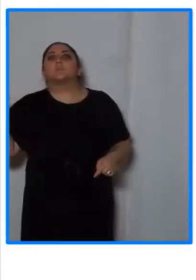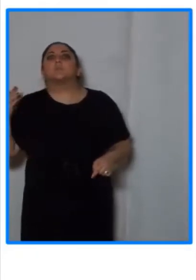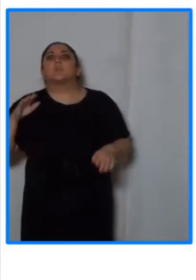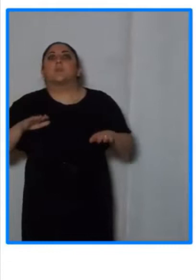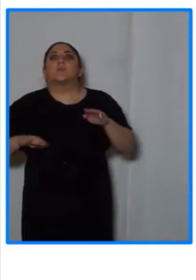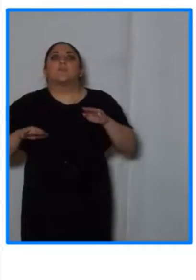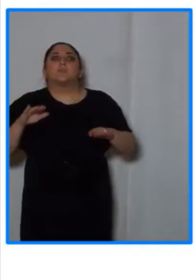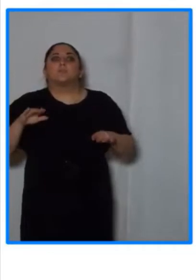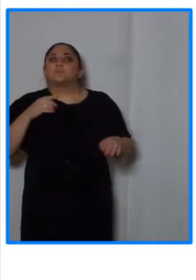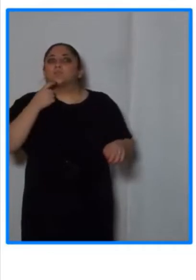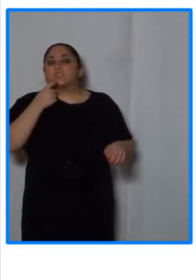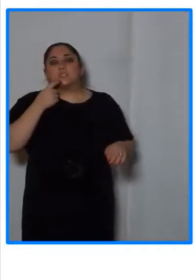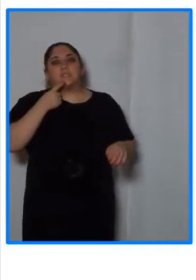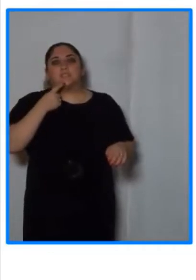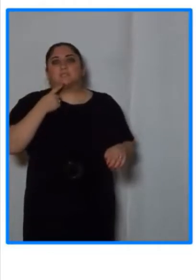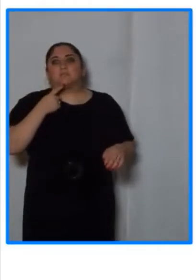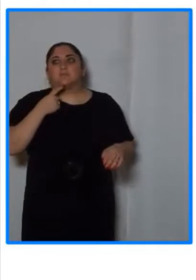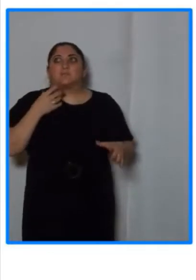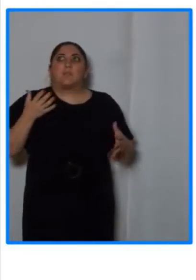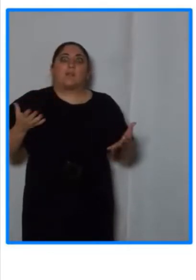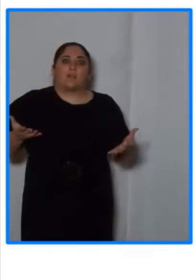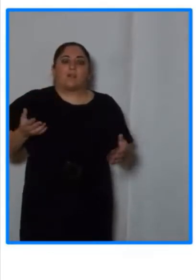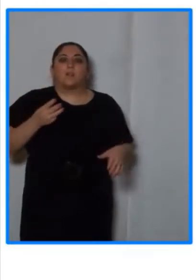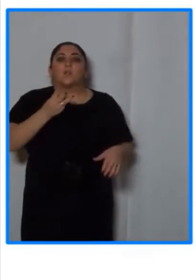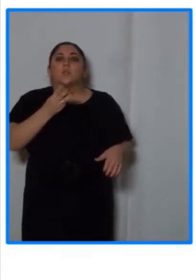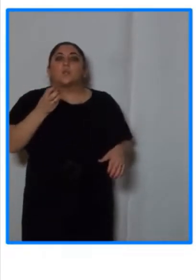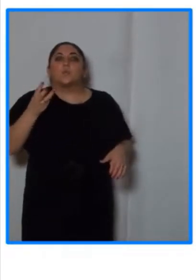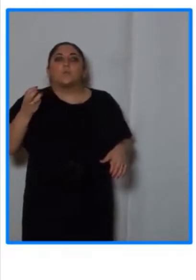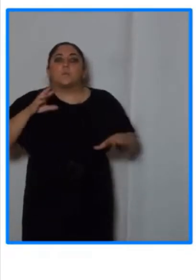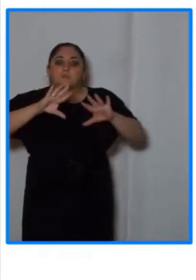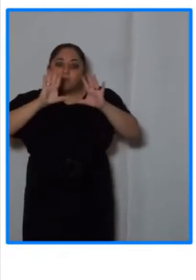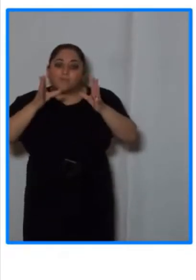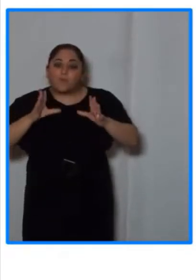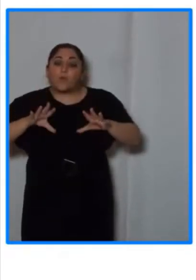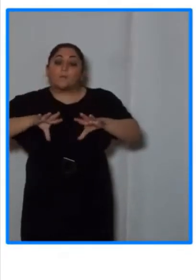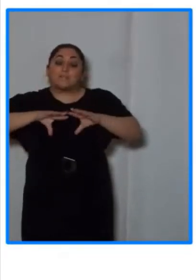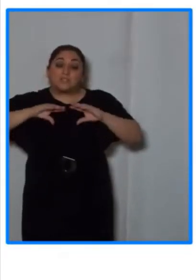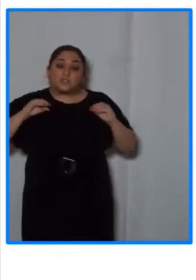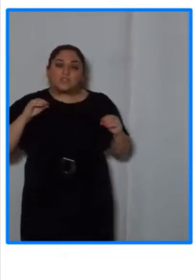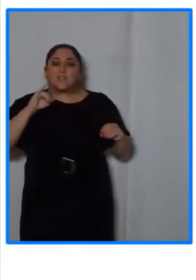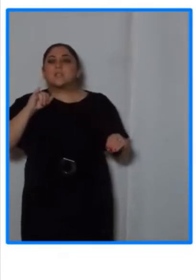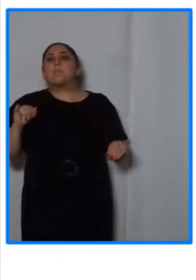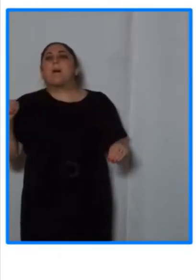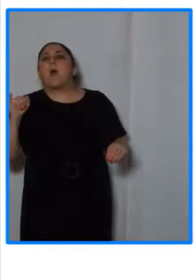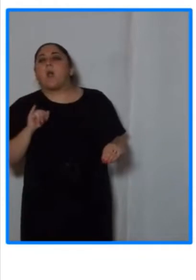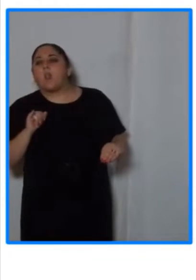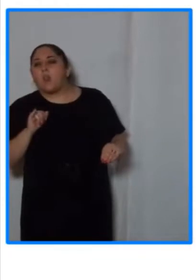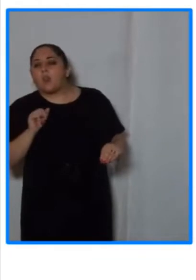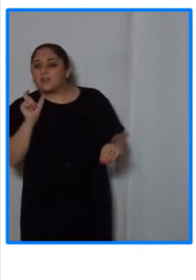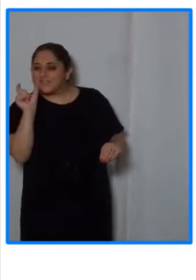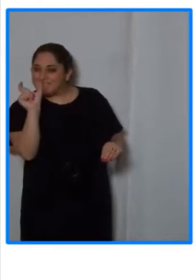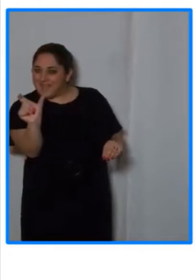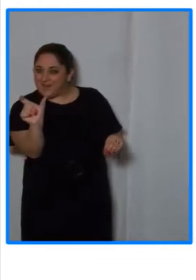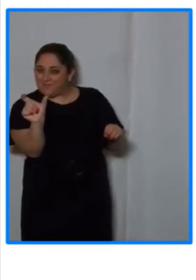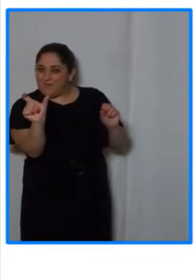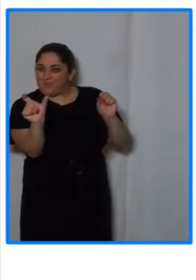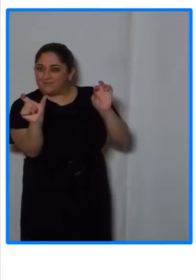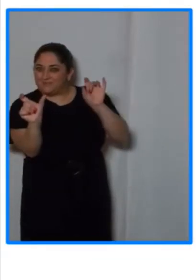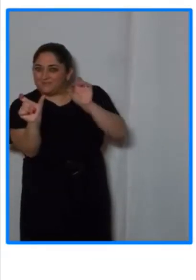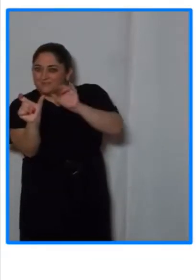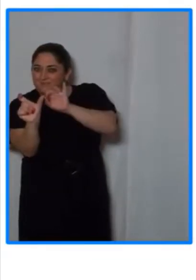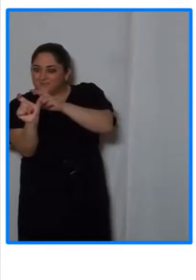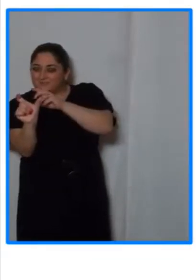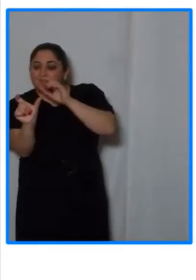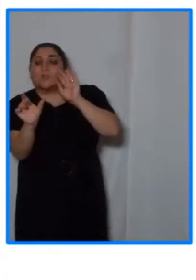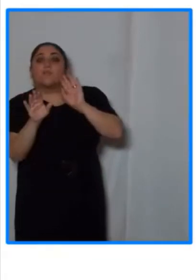let's take as an example, forms. They need to be designed to tolerate errors like spelling mistakes. For instance, you can